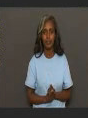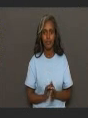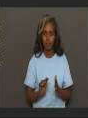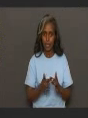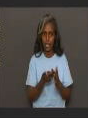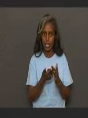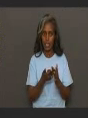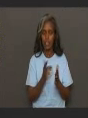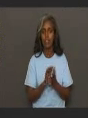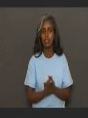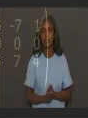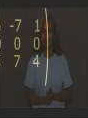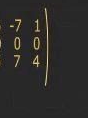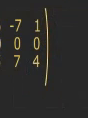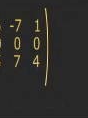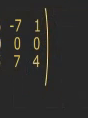Begin.